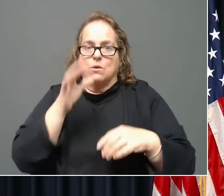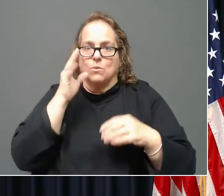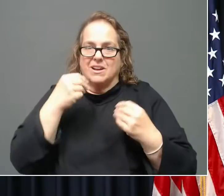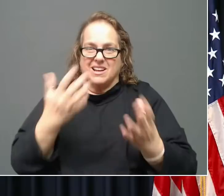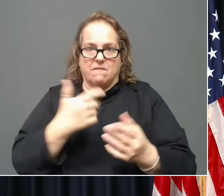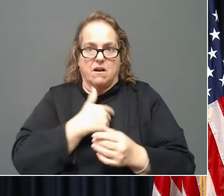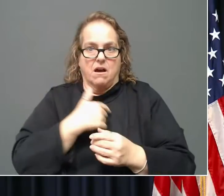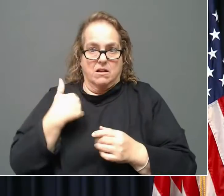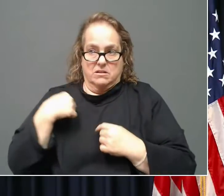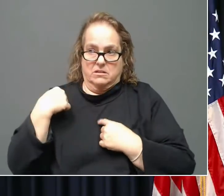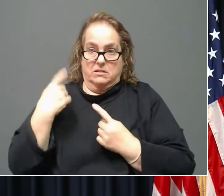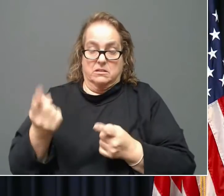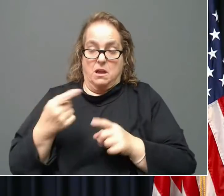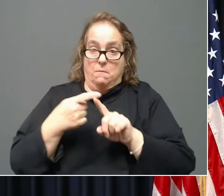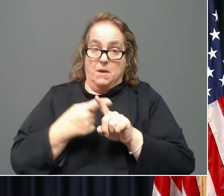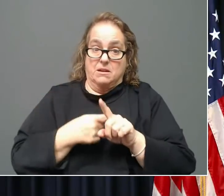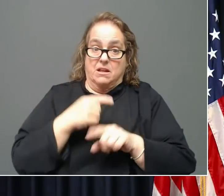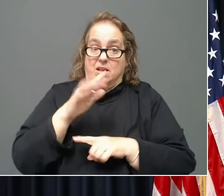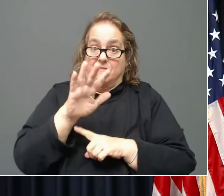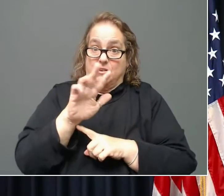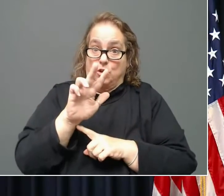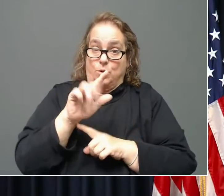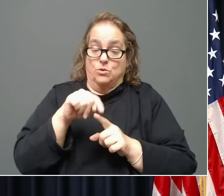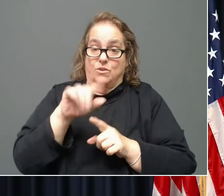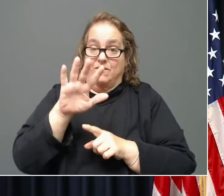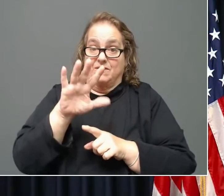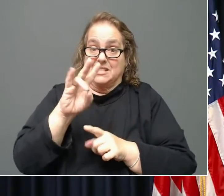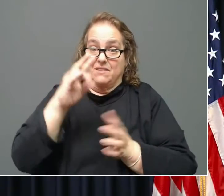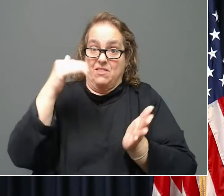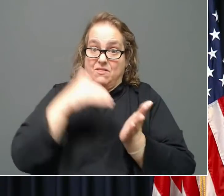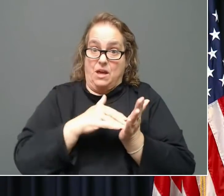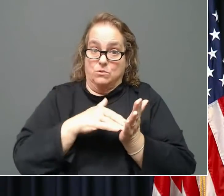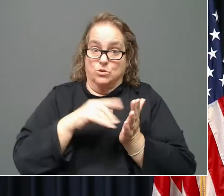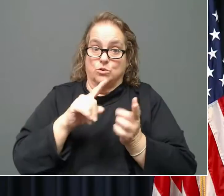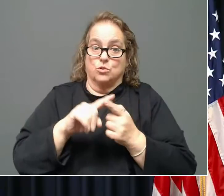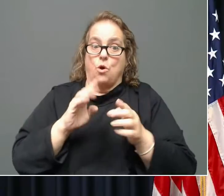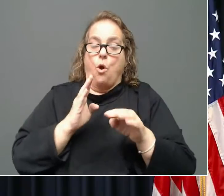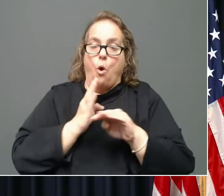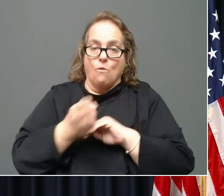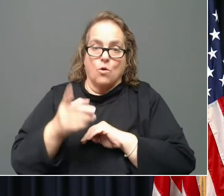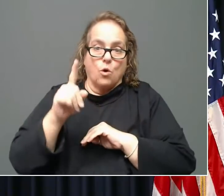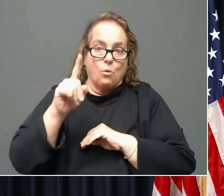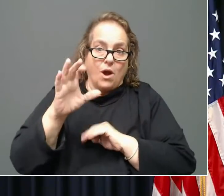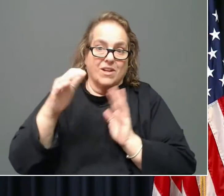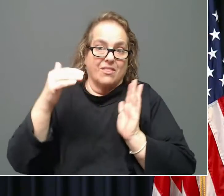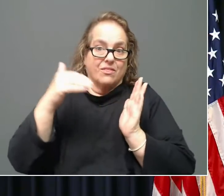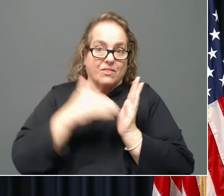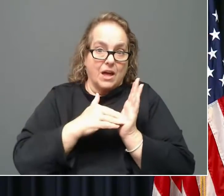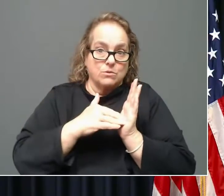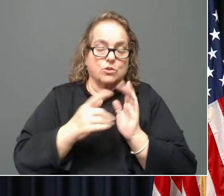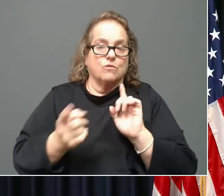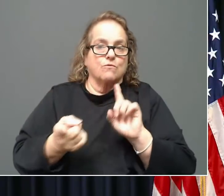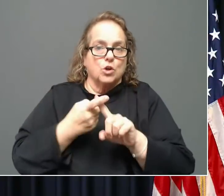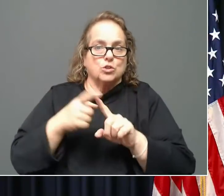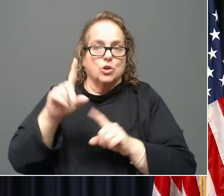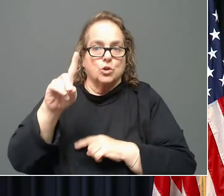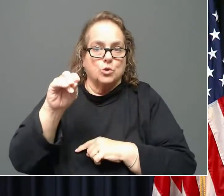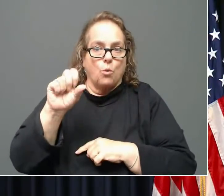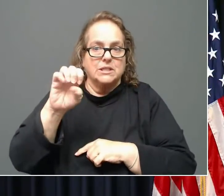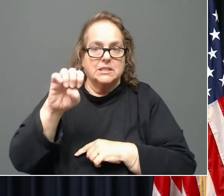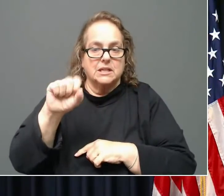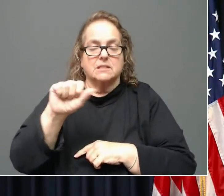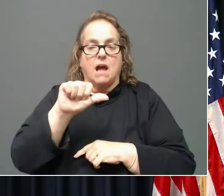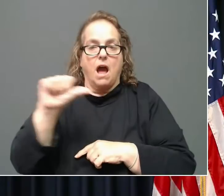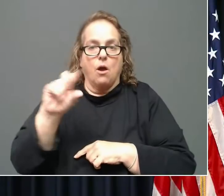month from about 53 or 57,000 to over 100,000 first doses a week, and that is